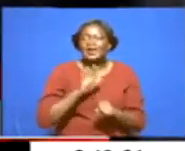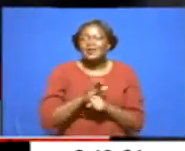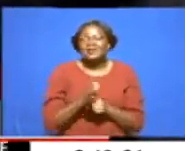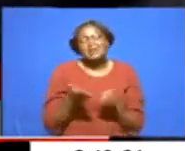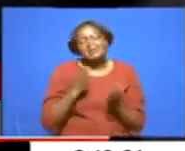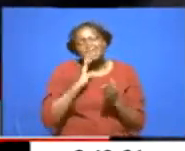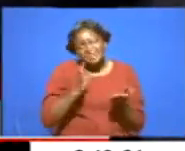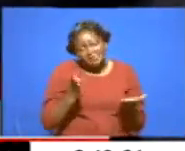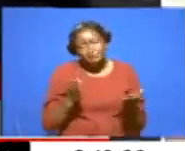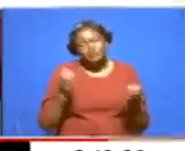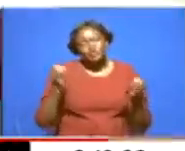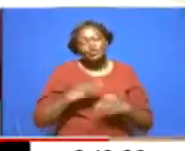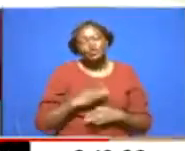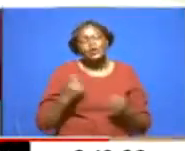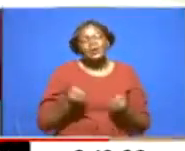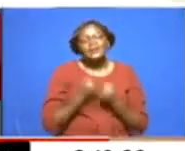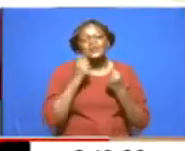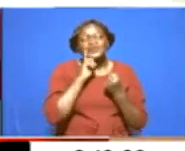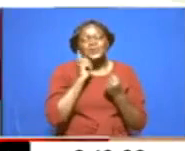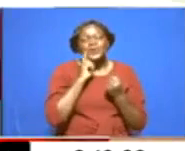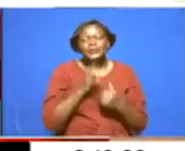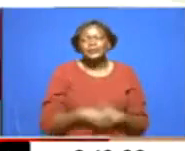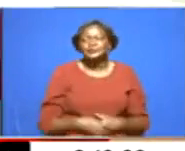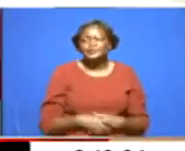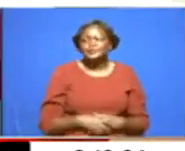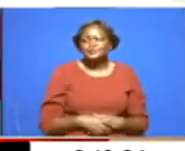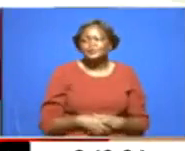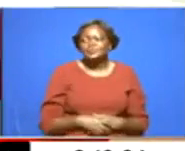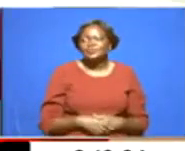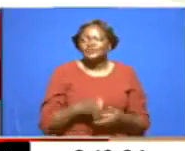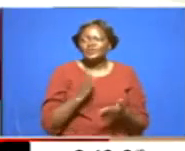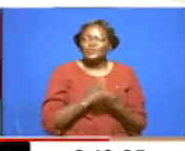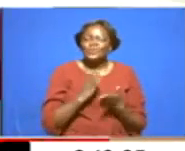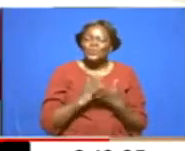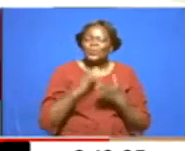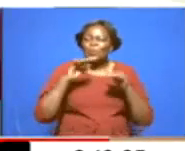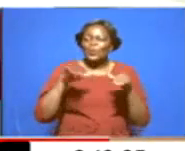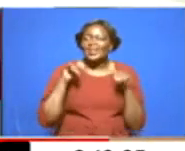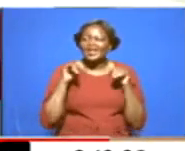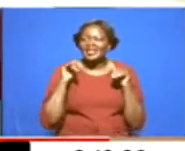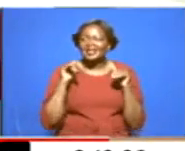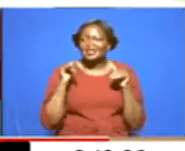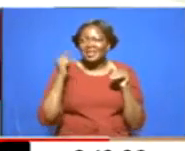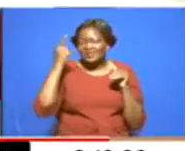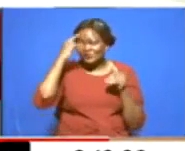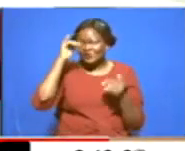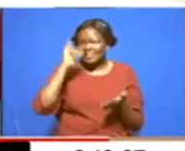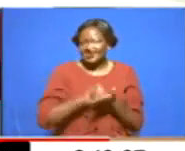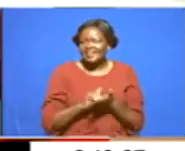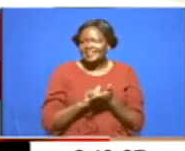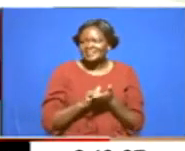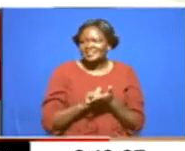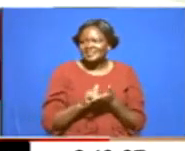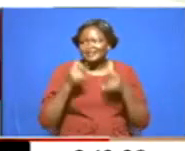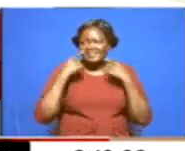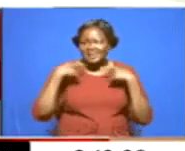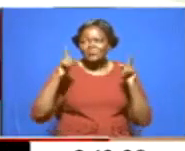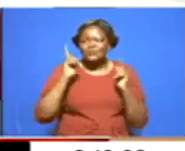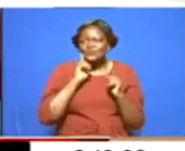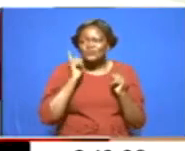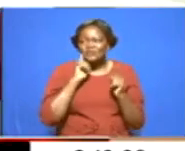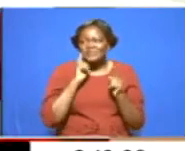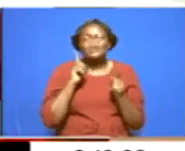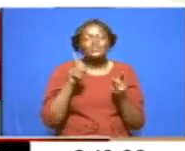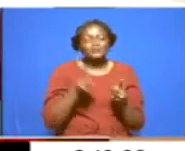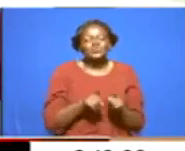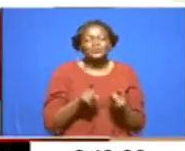the shock is coming tomorrow. Purity. And of course, we'll be waiting for that announcement tomorrow. Also